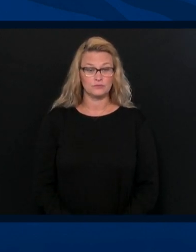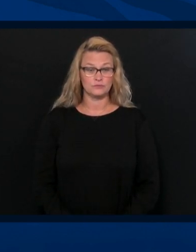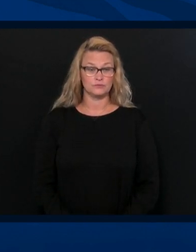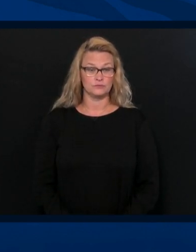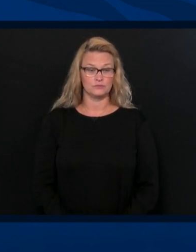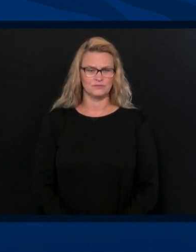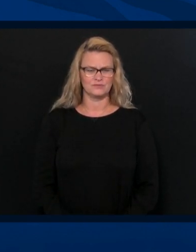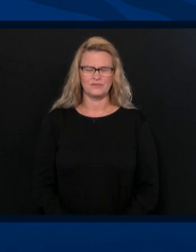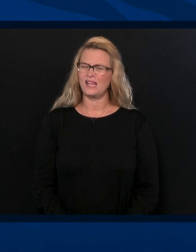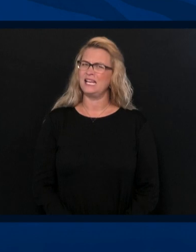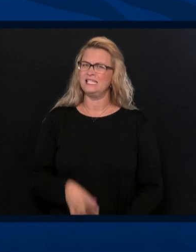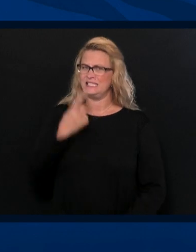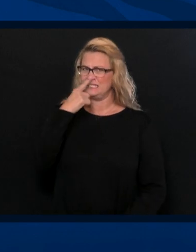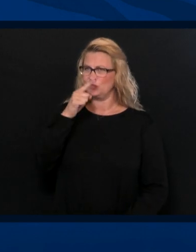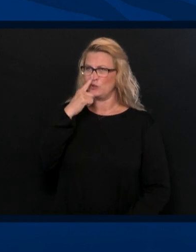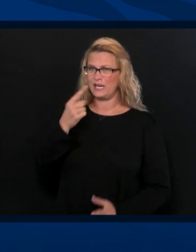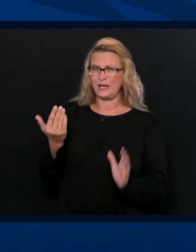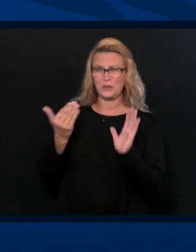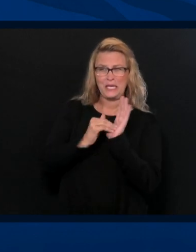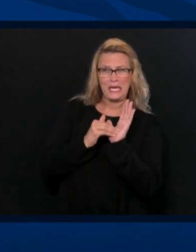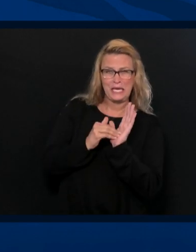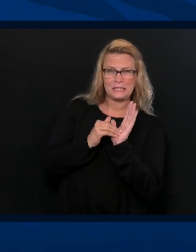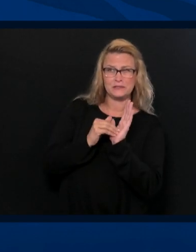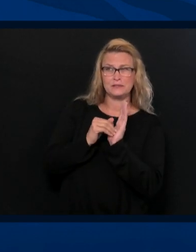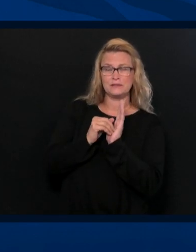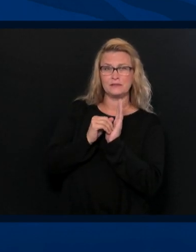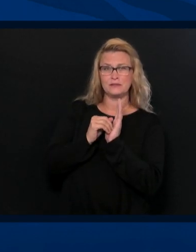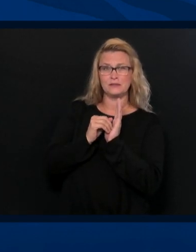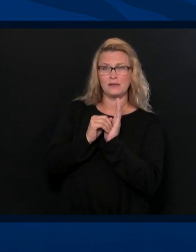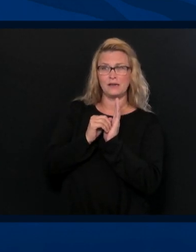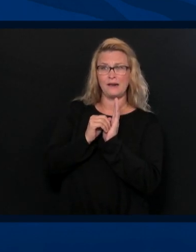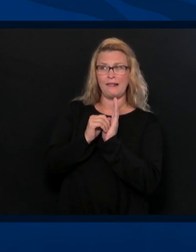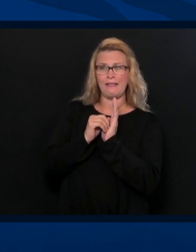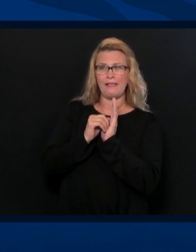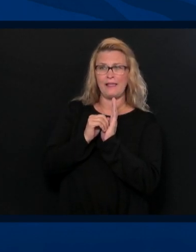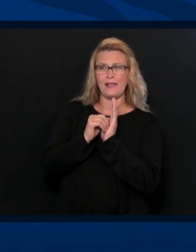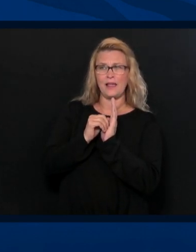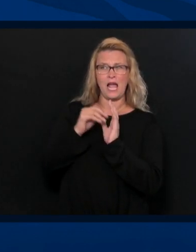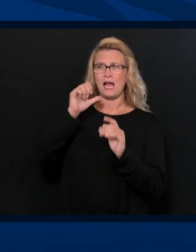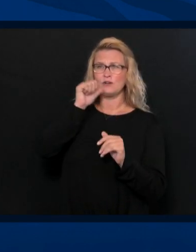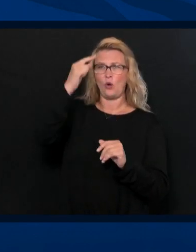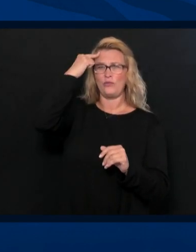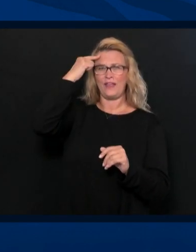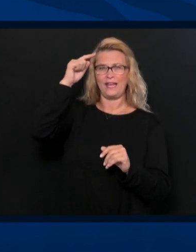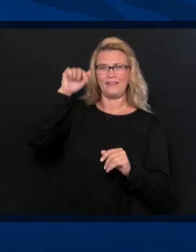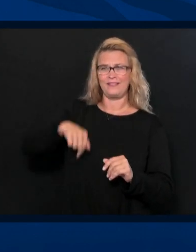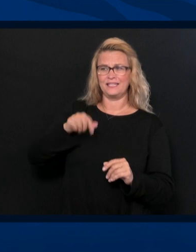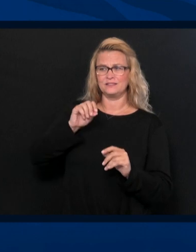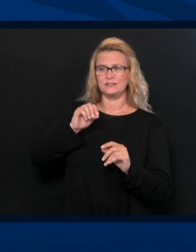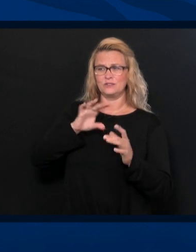Could you repeat the question? I really don't think that this is a COVID question,